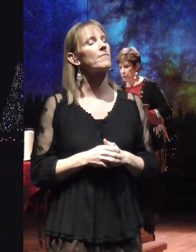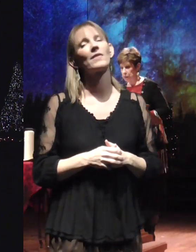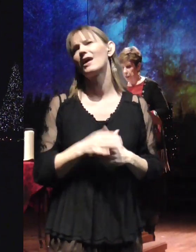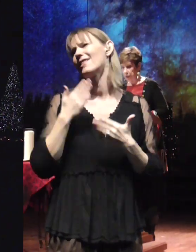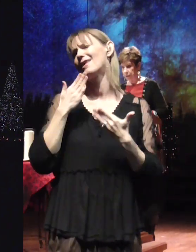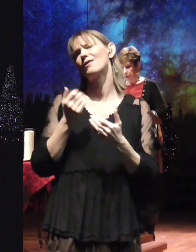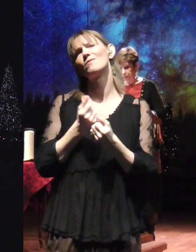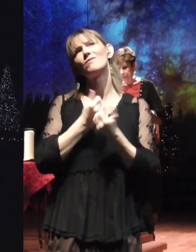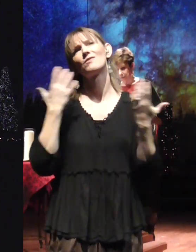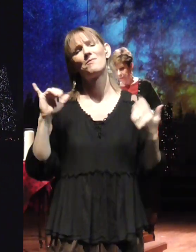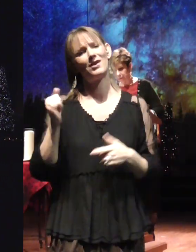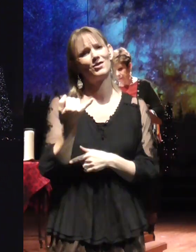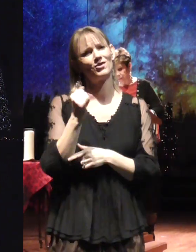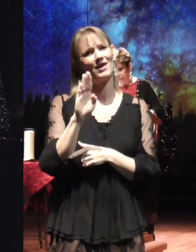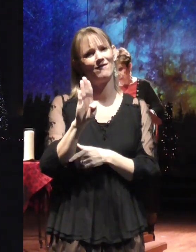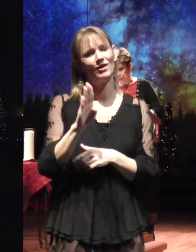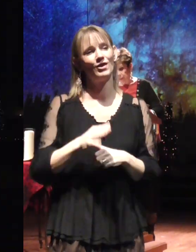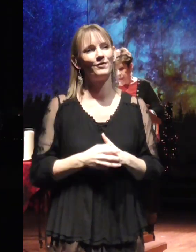Thank you so much, Jennifer.